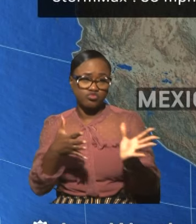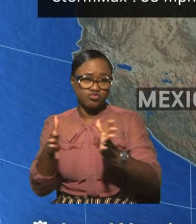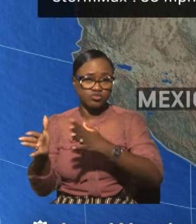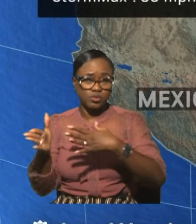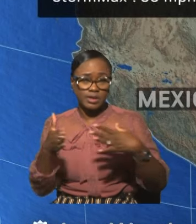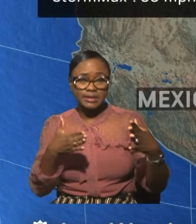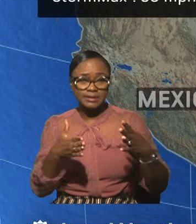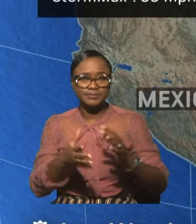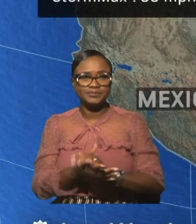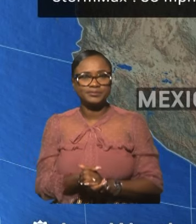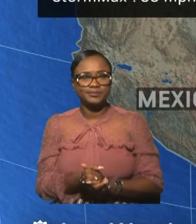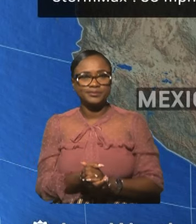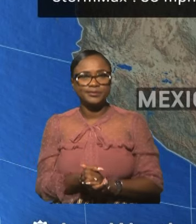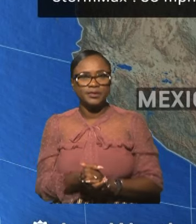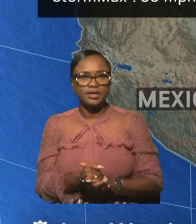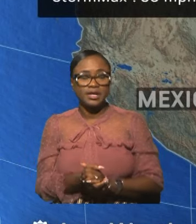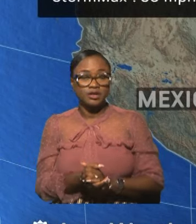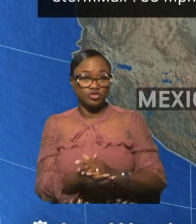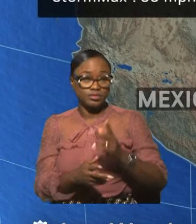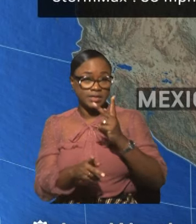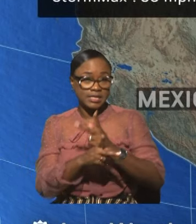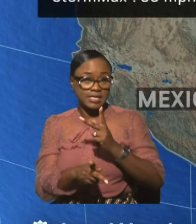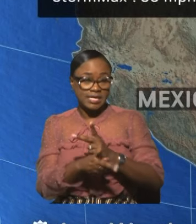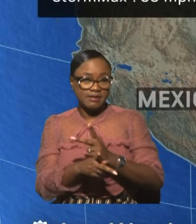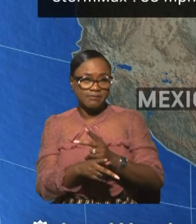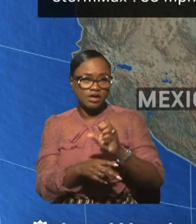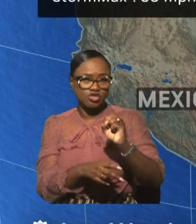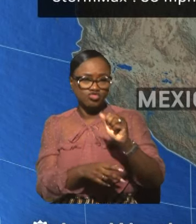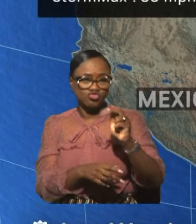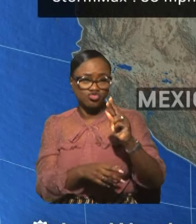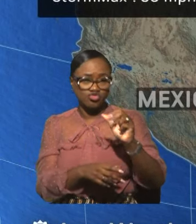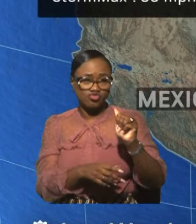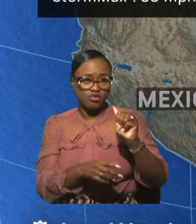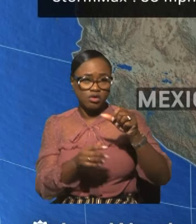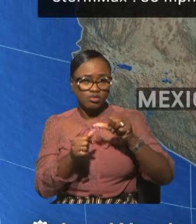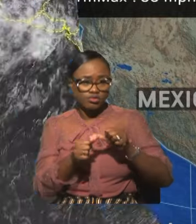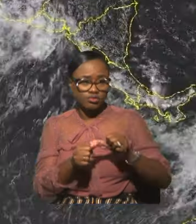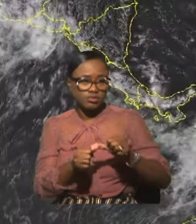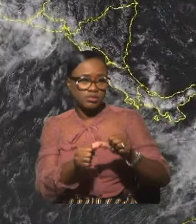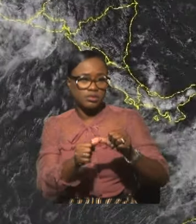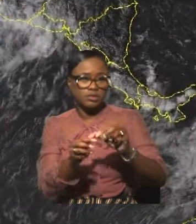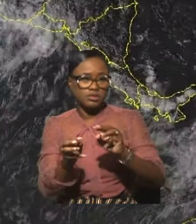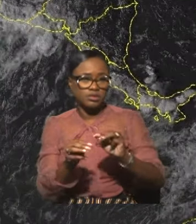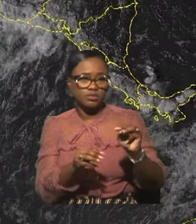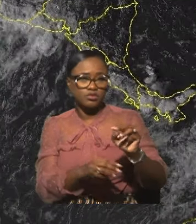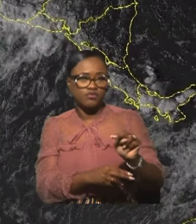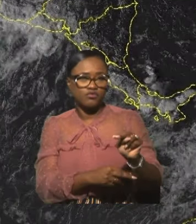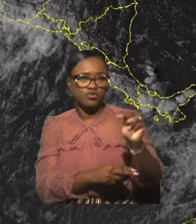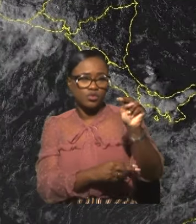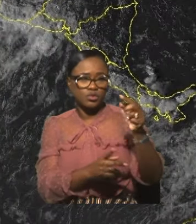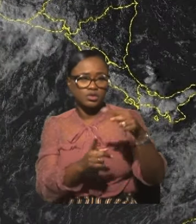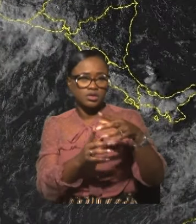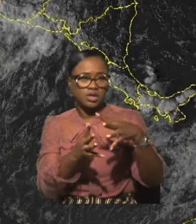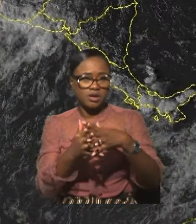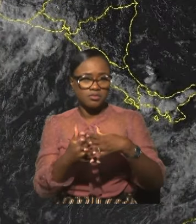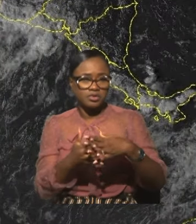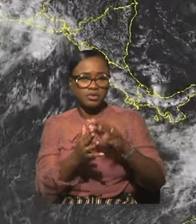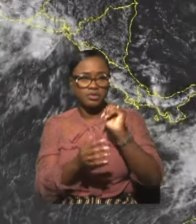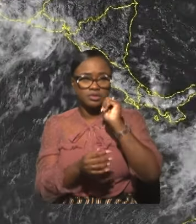Yucatan Peninsula. Travel interests beware, as the remnants of Sarah are expected to continue moving northward toward the United States by